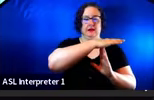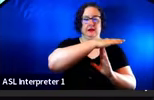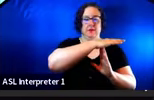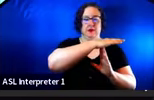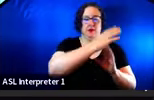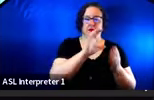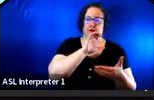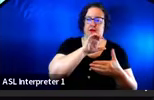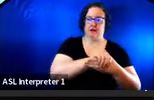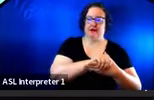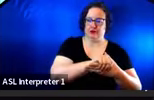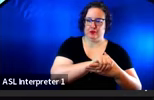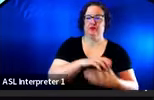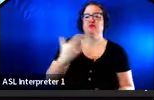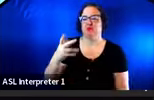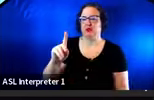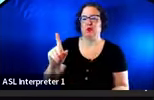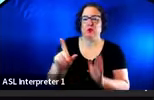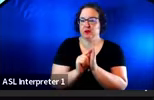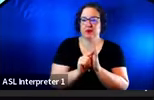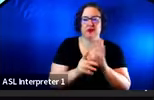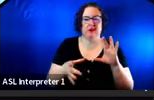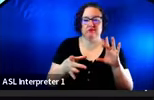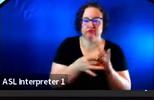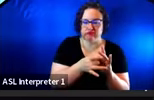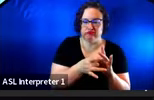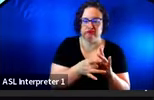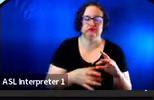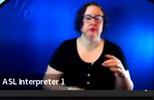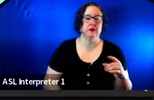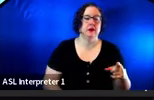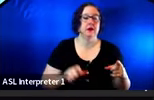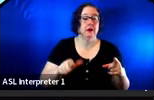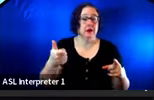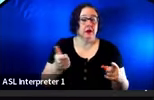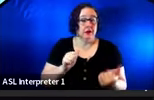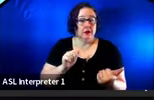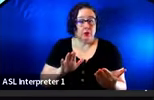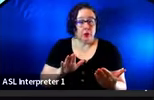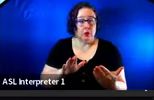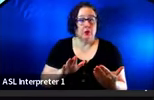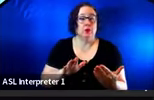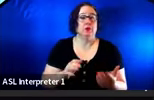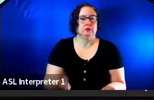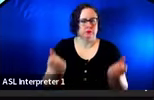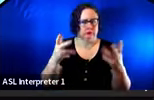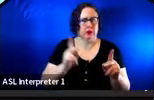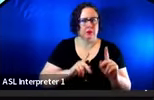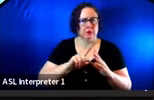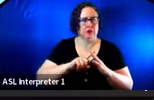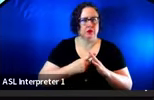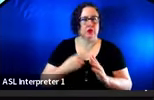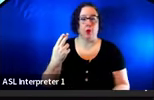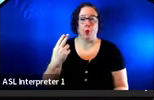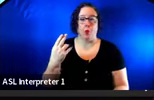attachment, 3D printed, simply just attaches right onto it. The other approach that we've seen a large movement towards is this one-handed